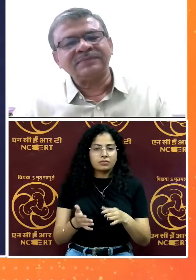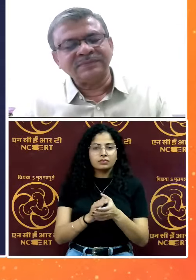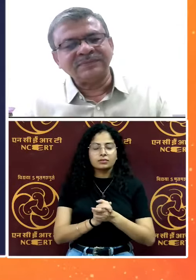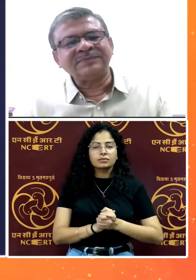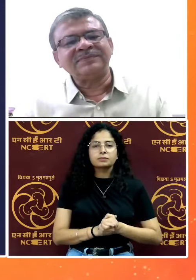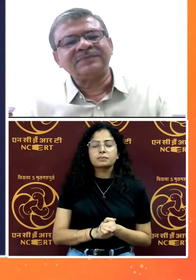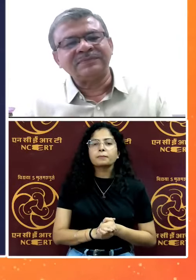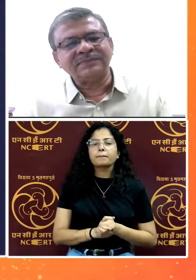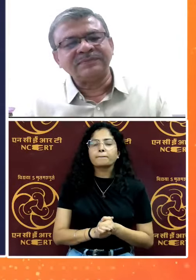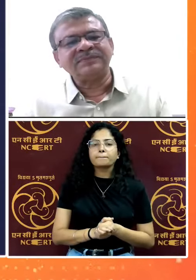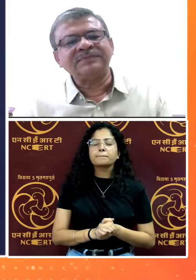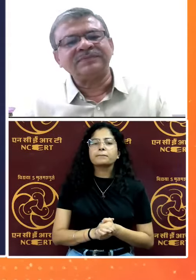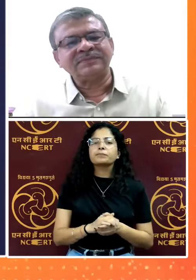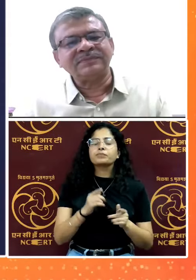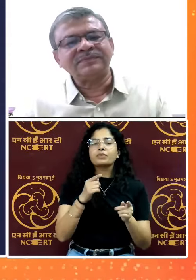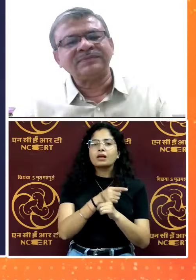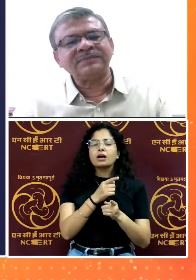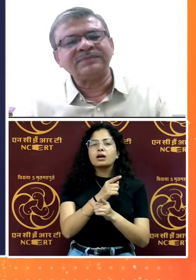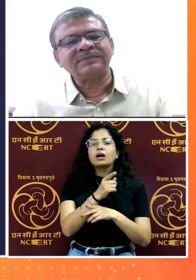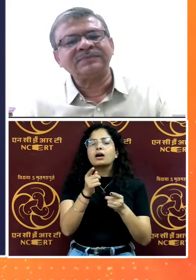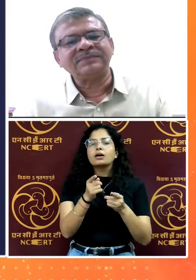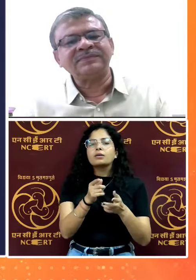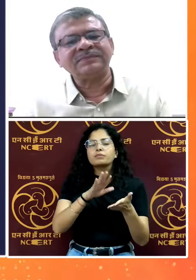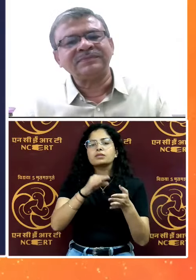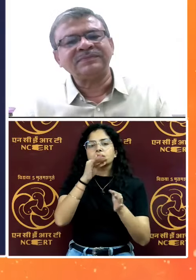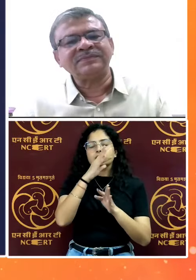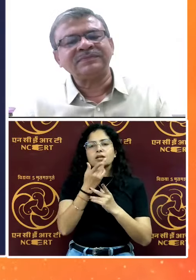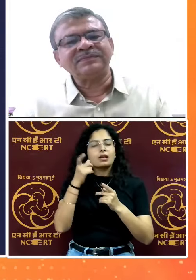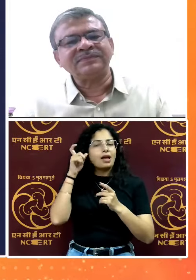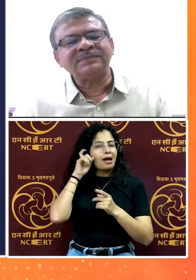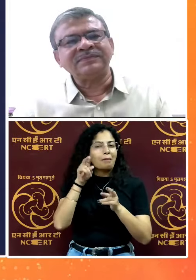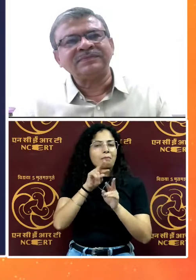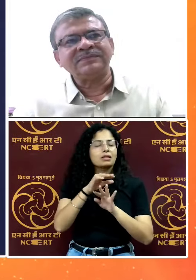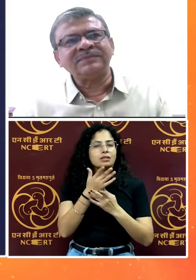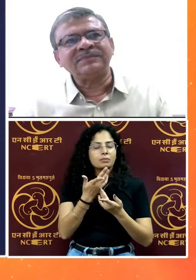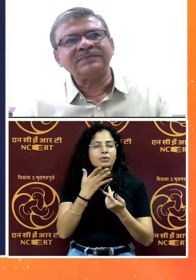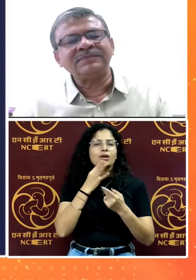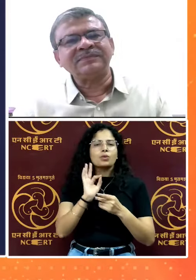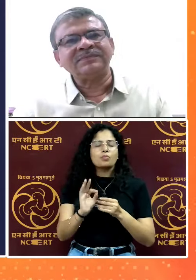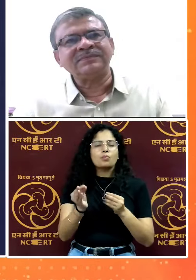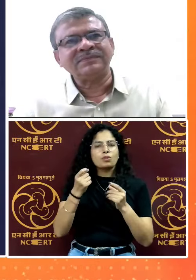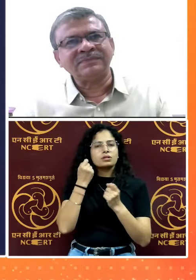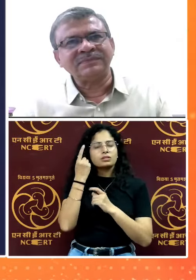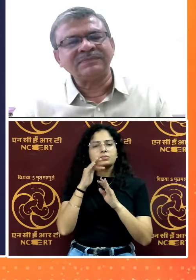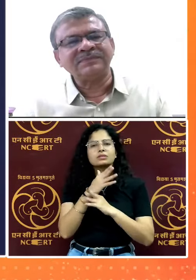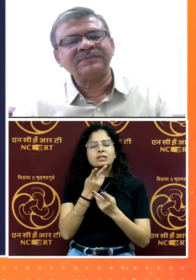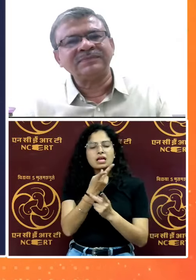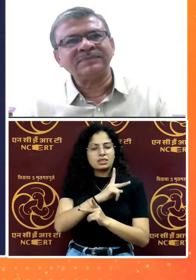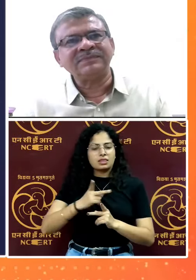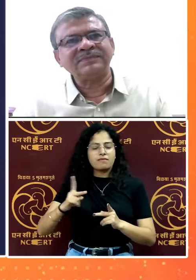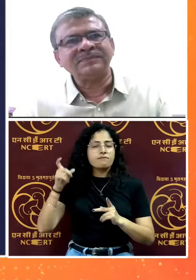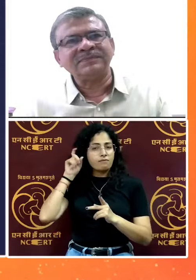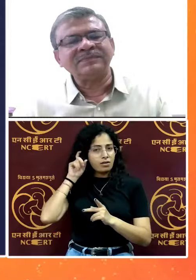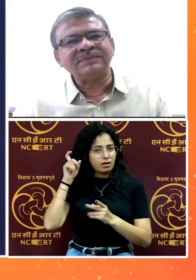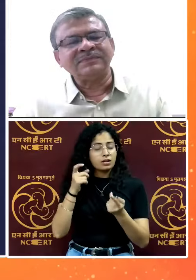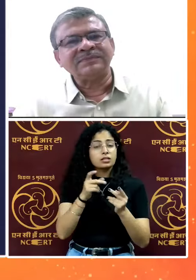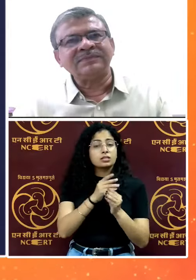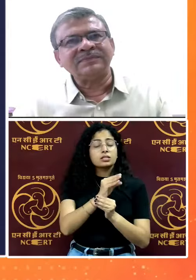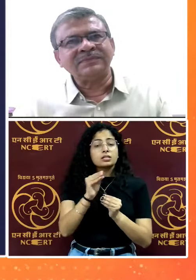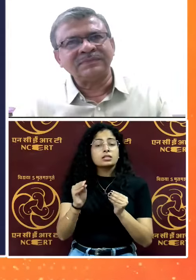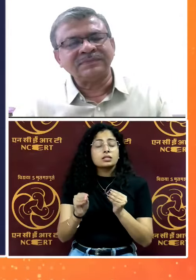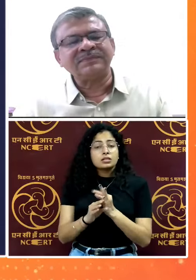first place, and then you also made us learn about the hearing aids, and it's important to understand the kind of hearing aids and the kind of